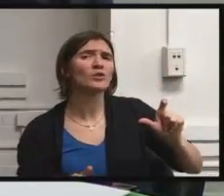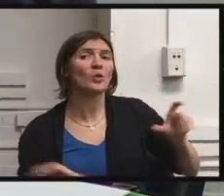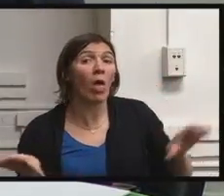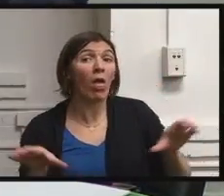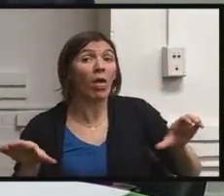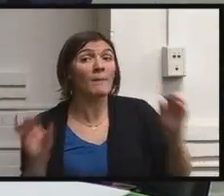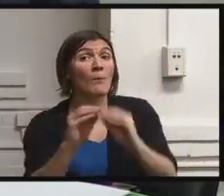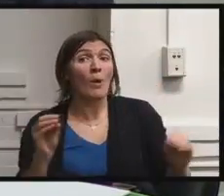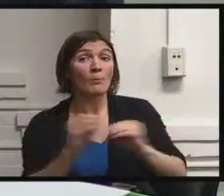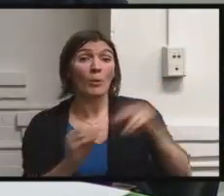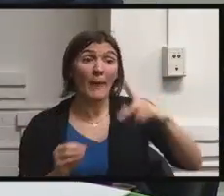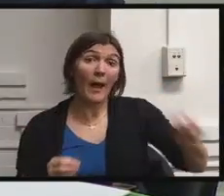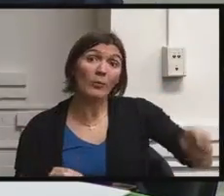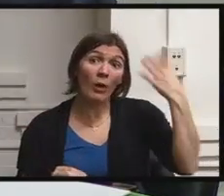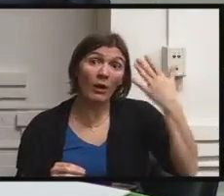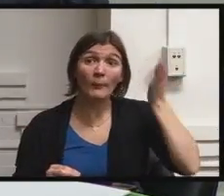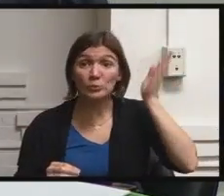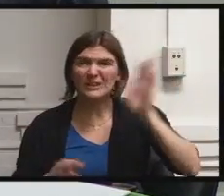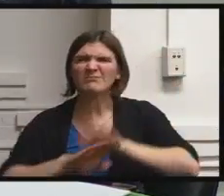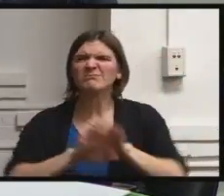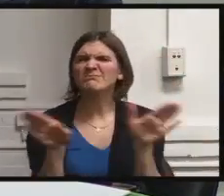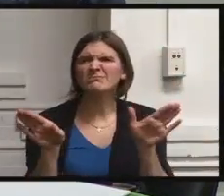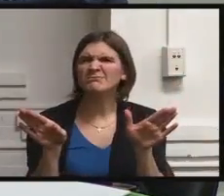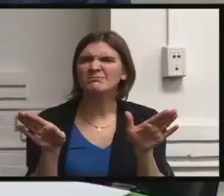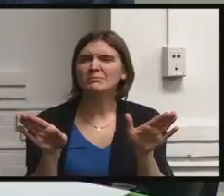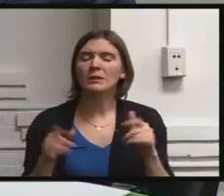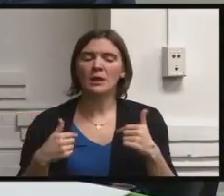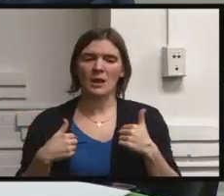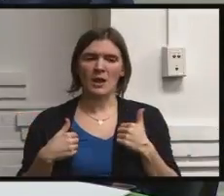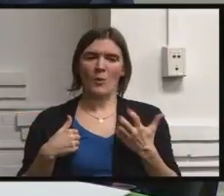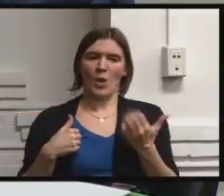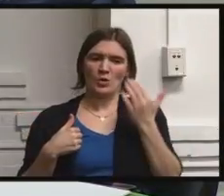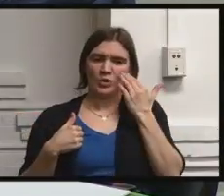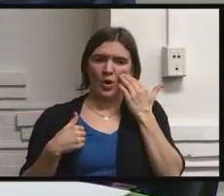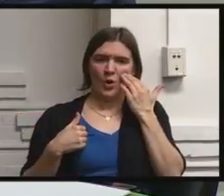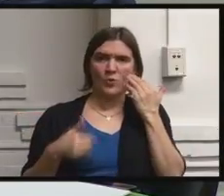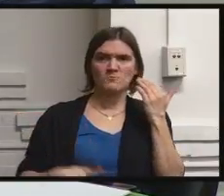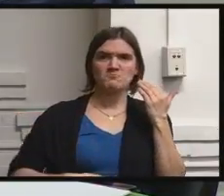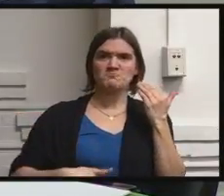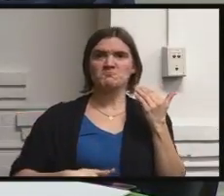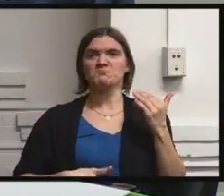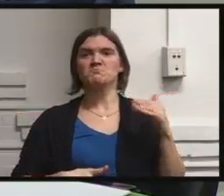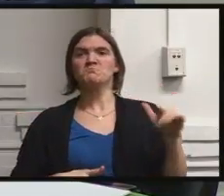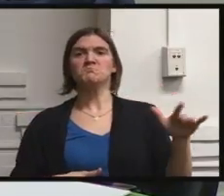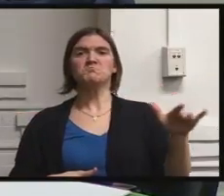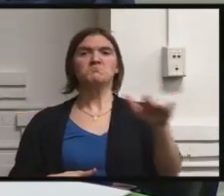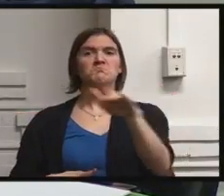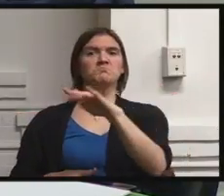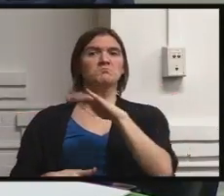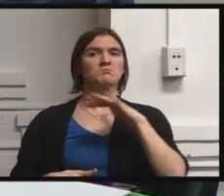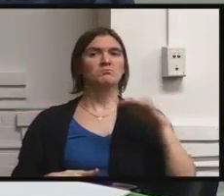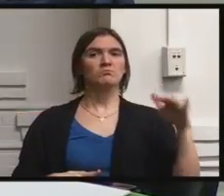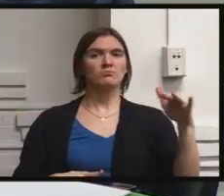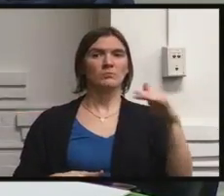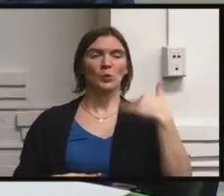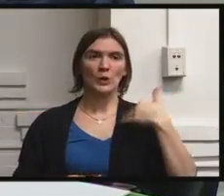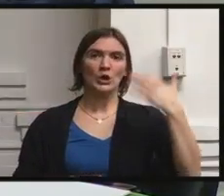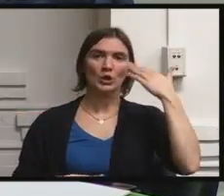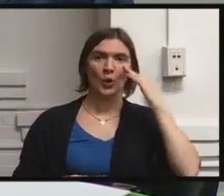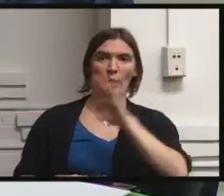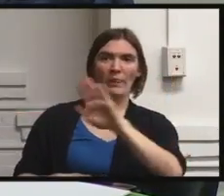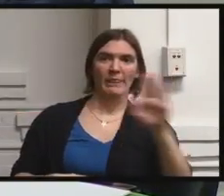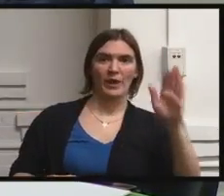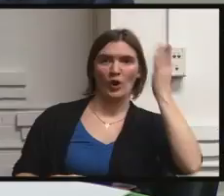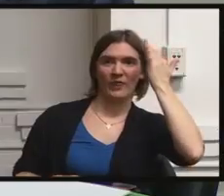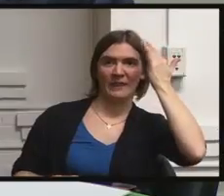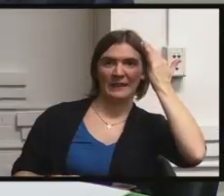about doing PowerPoints and all that kind of stuff anymore. I'm trying to figure out a way that maybe we can figure something out that we'll understand what people